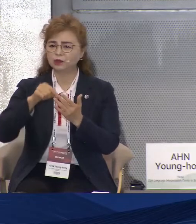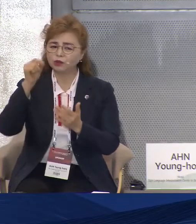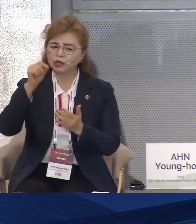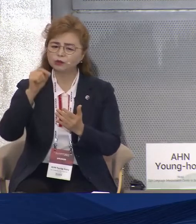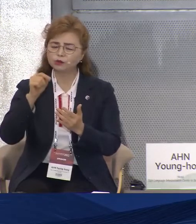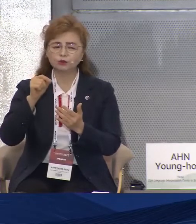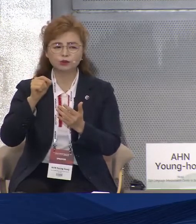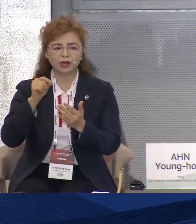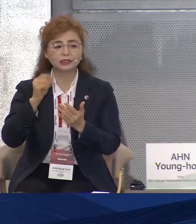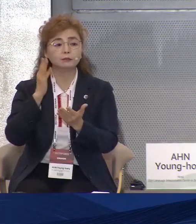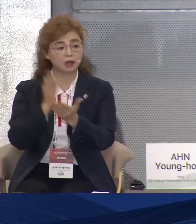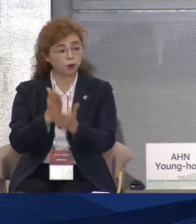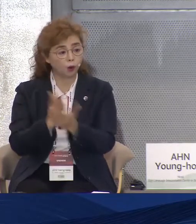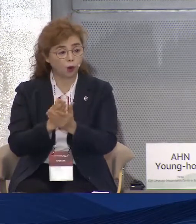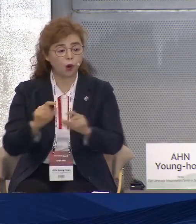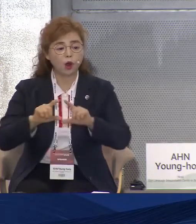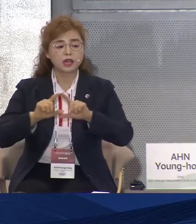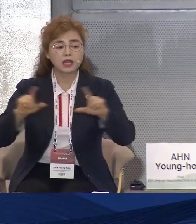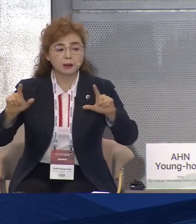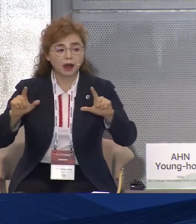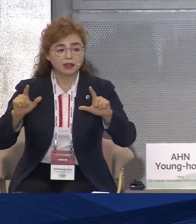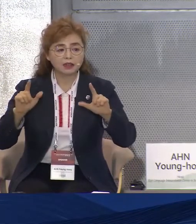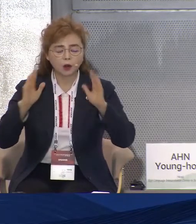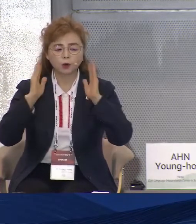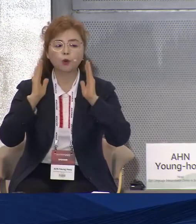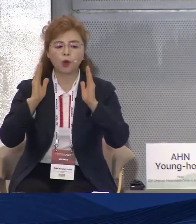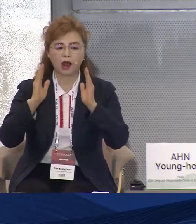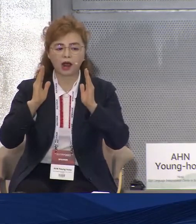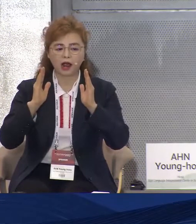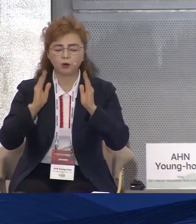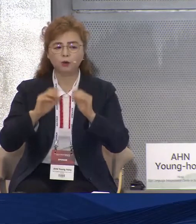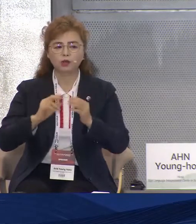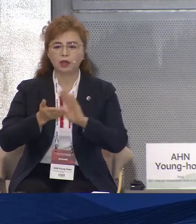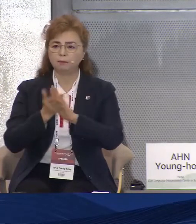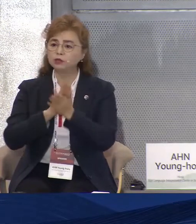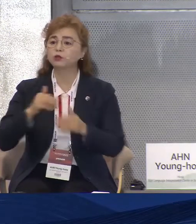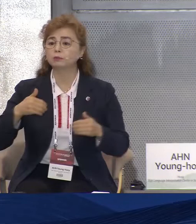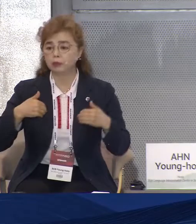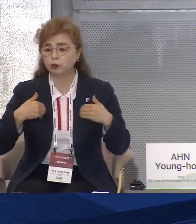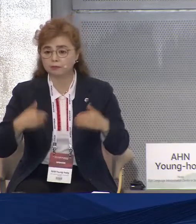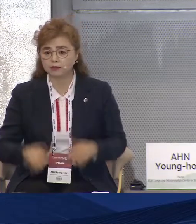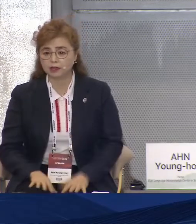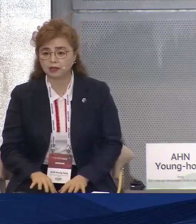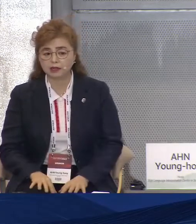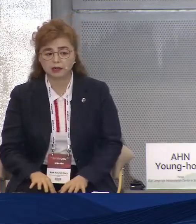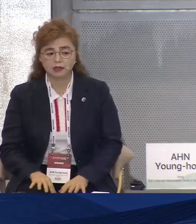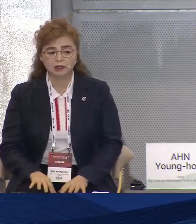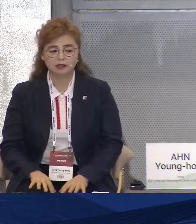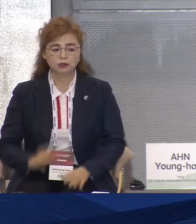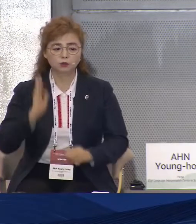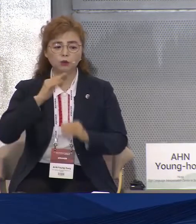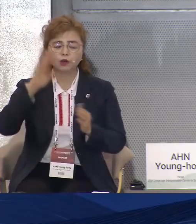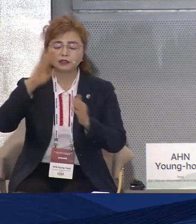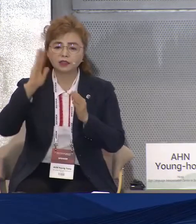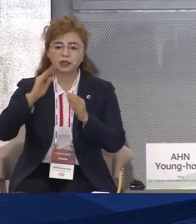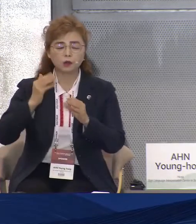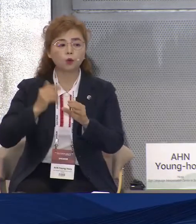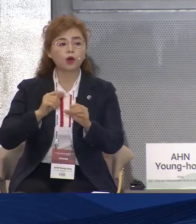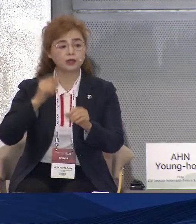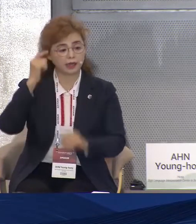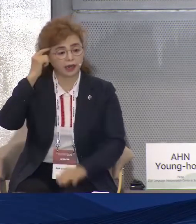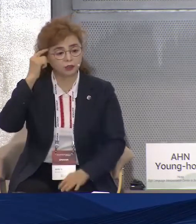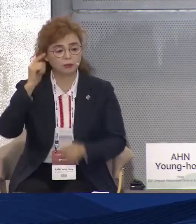And the sign language subject should be organized as a general subject.